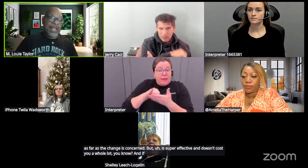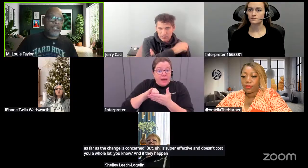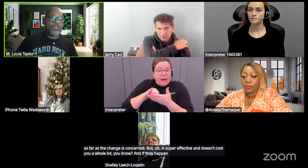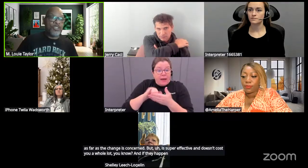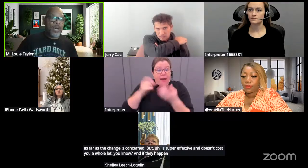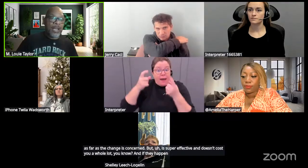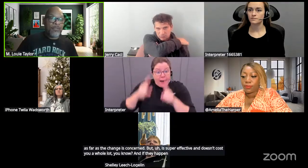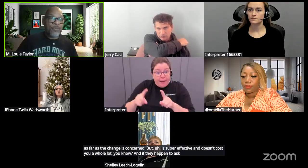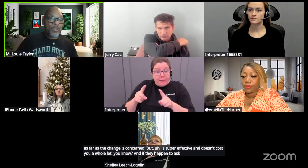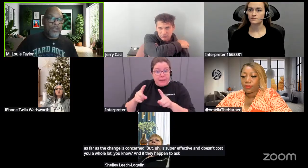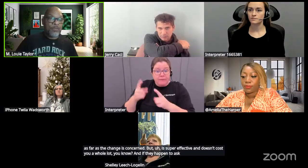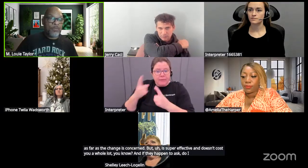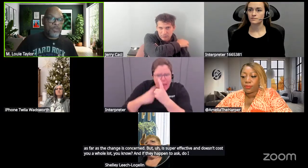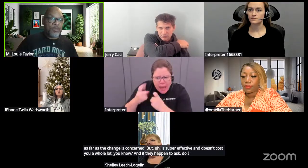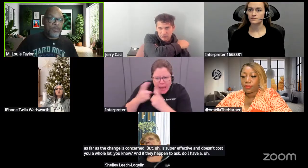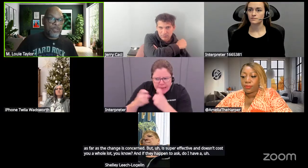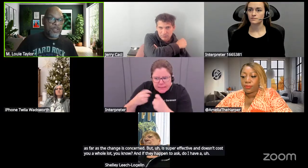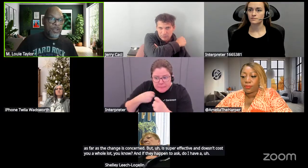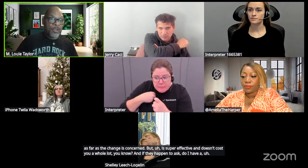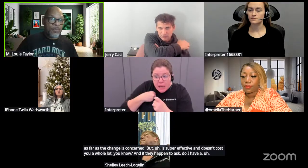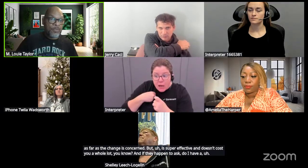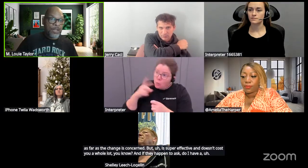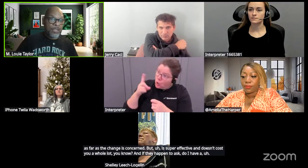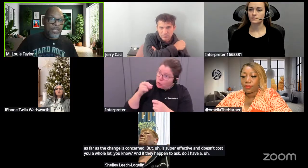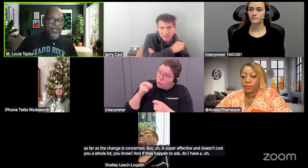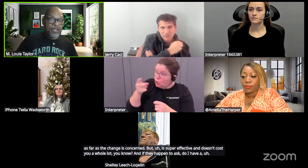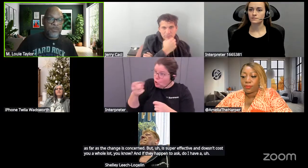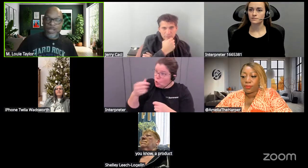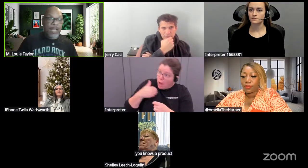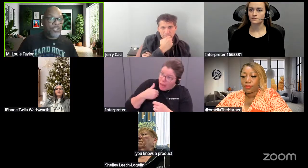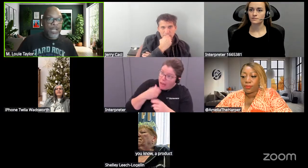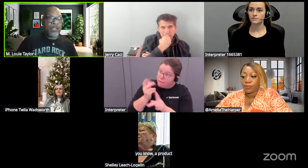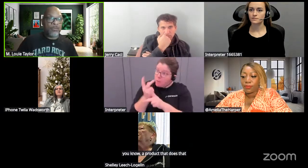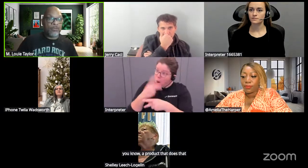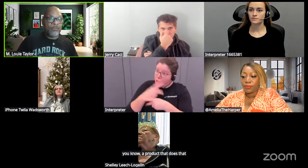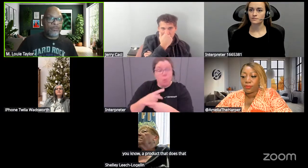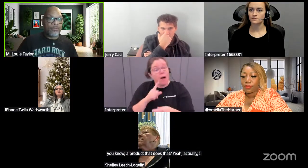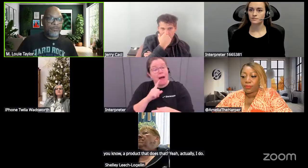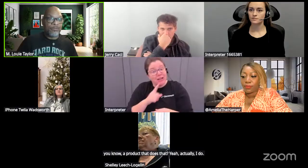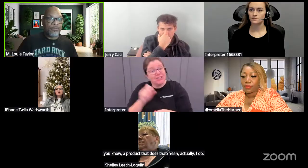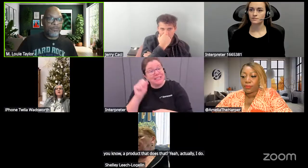to ask, do I have a product that does that? Yeah, actually I do.